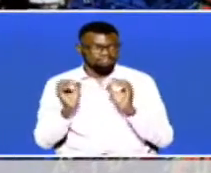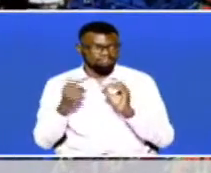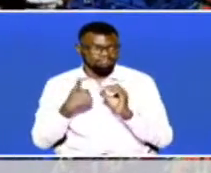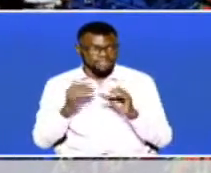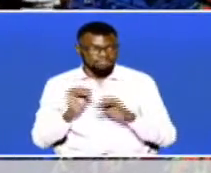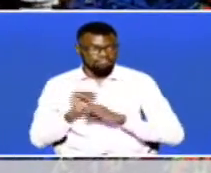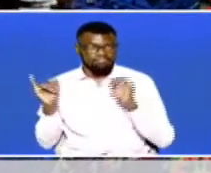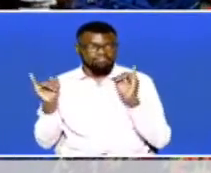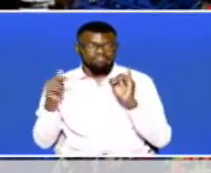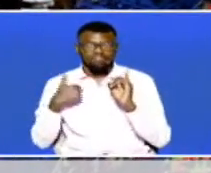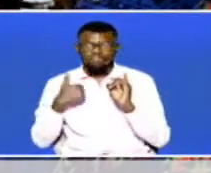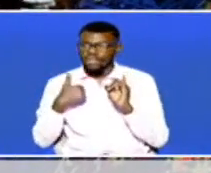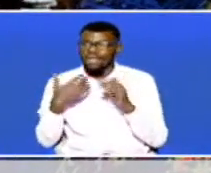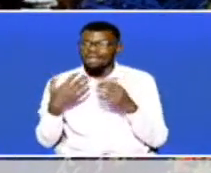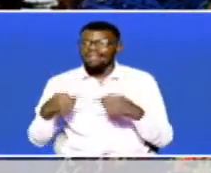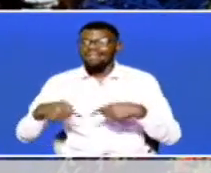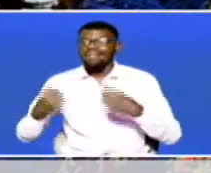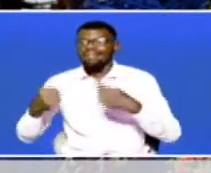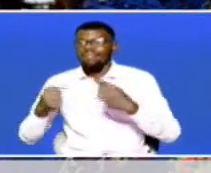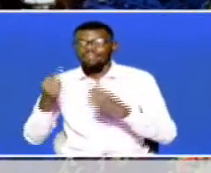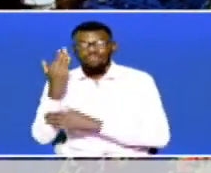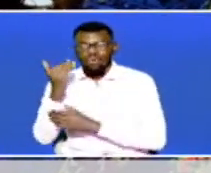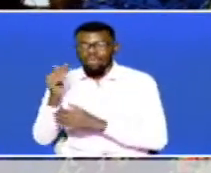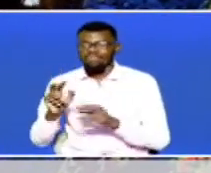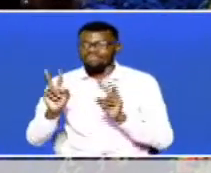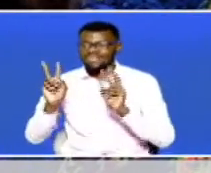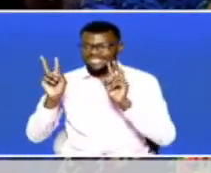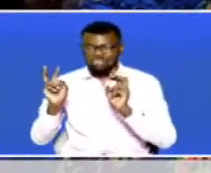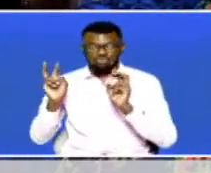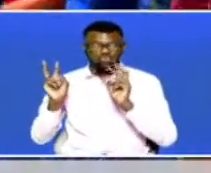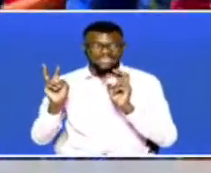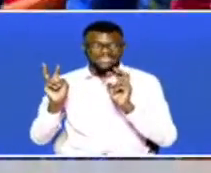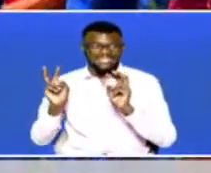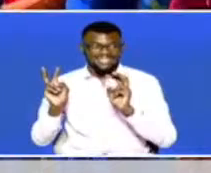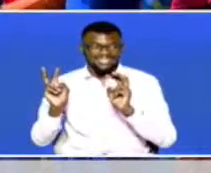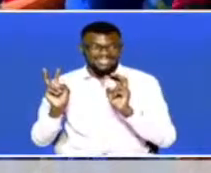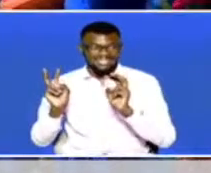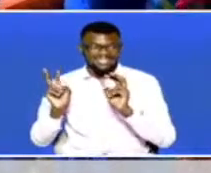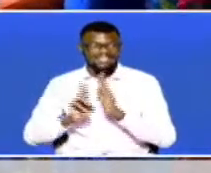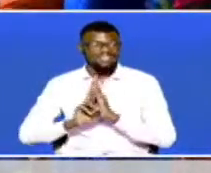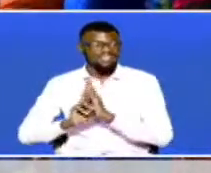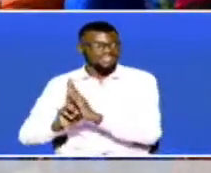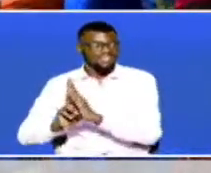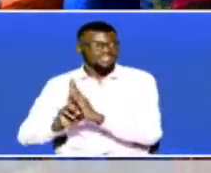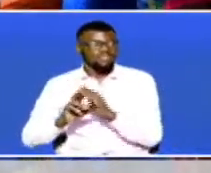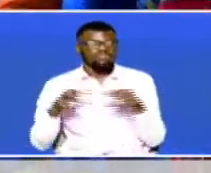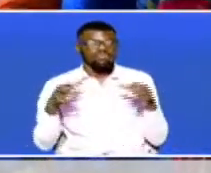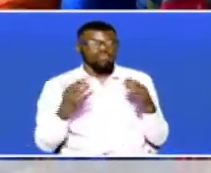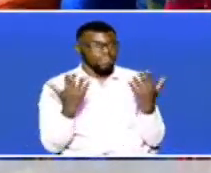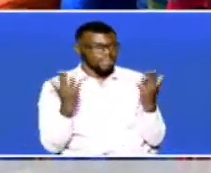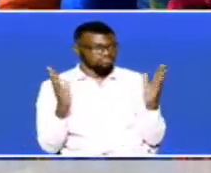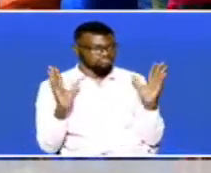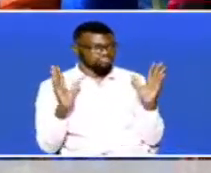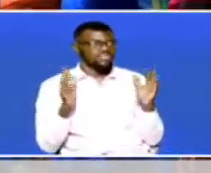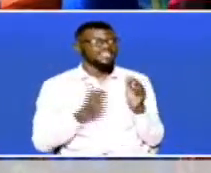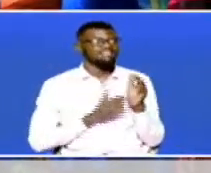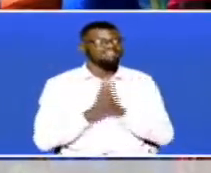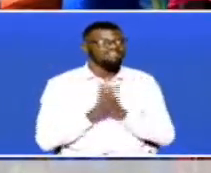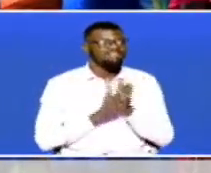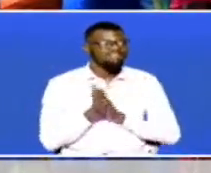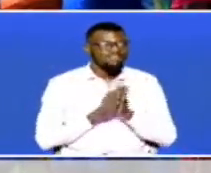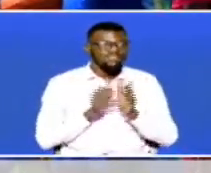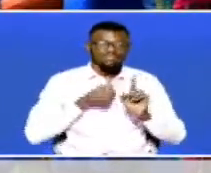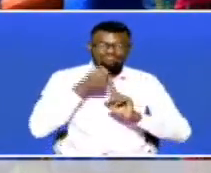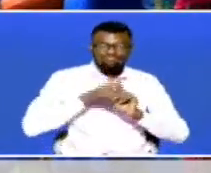anybody. My difference is only about the issues that we represent. The group is, however, eager to get a woman to deputize